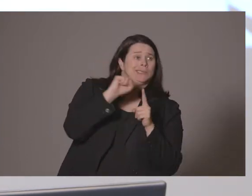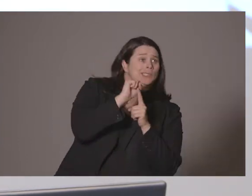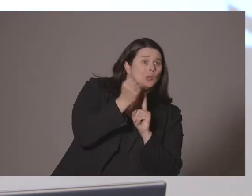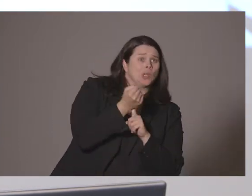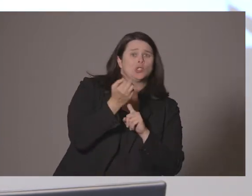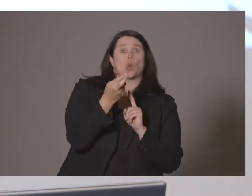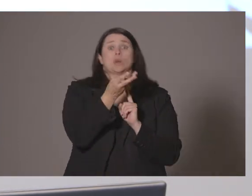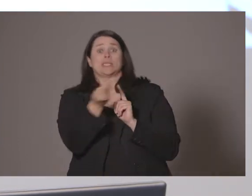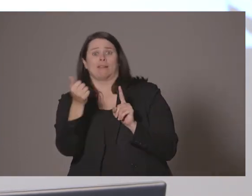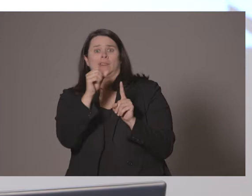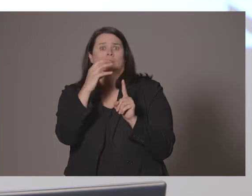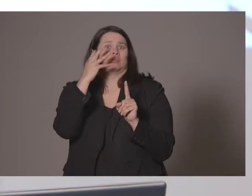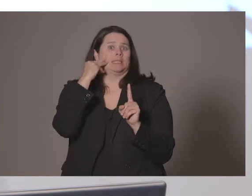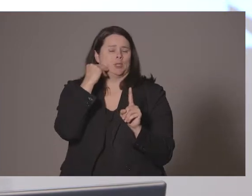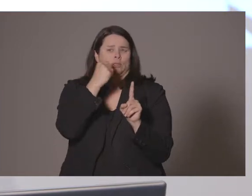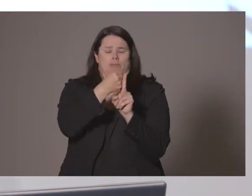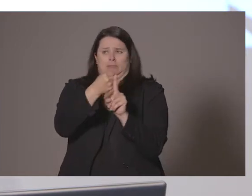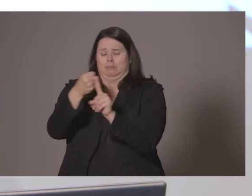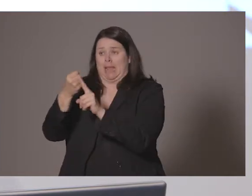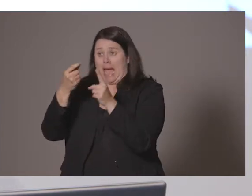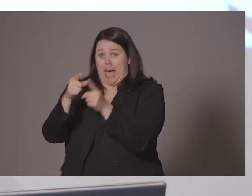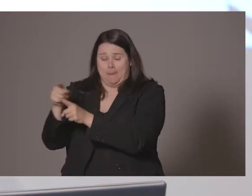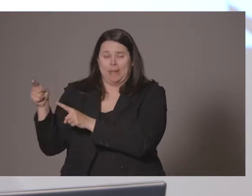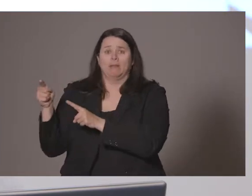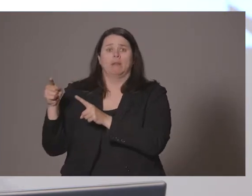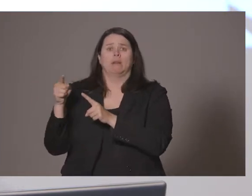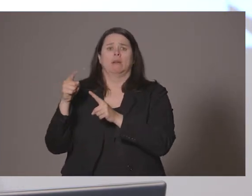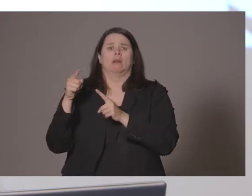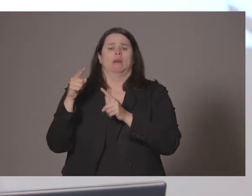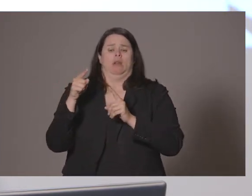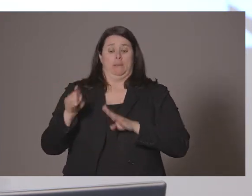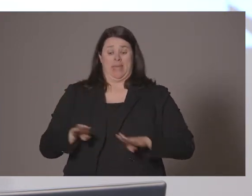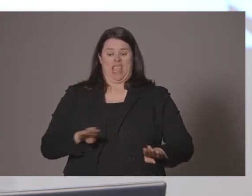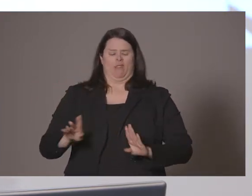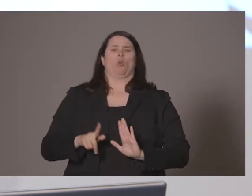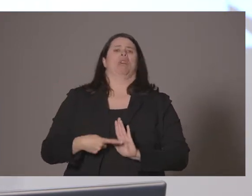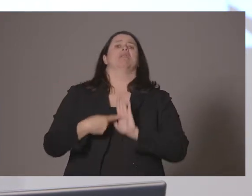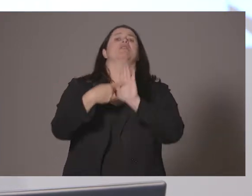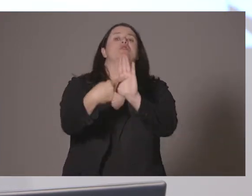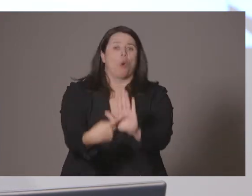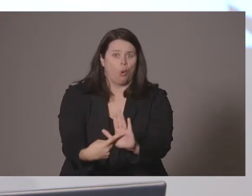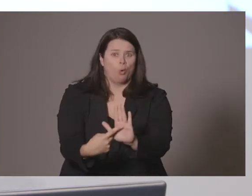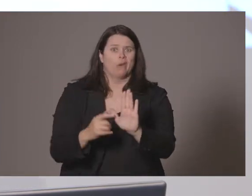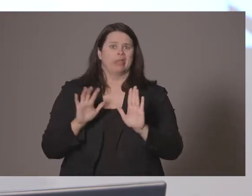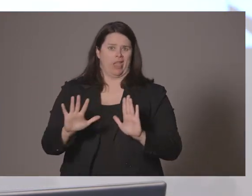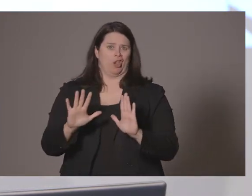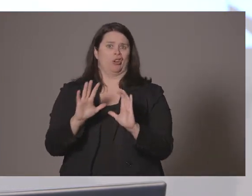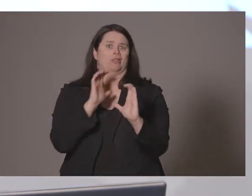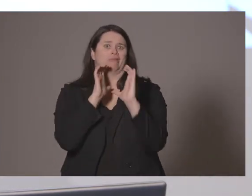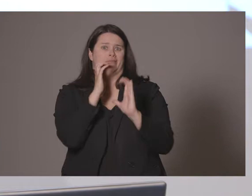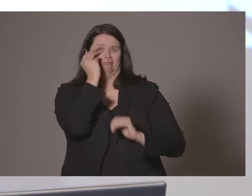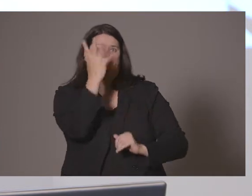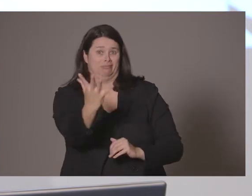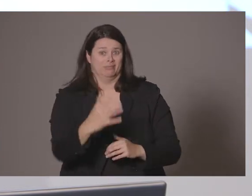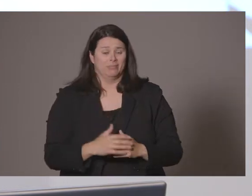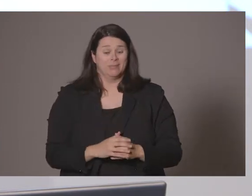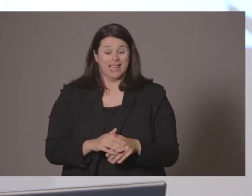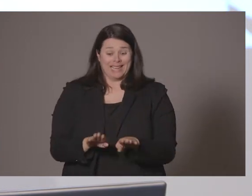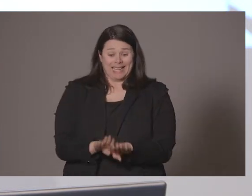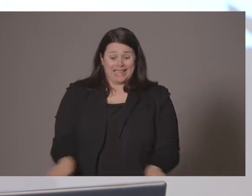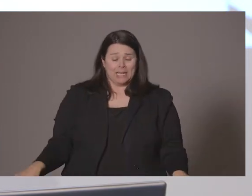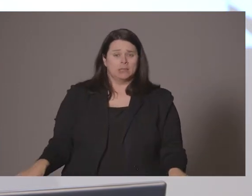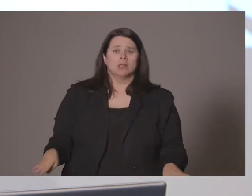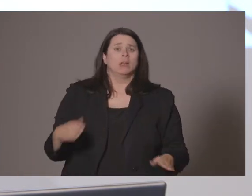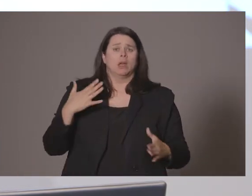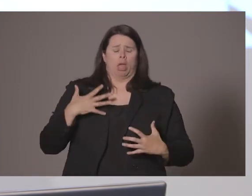when we think about this in a family context, or when we think about this in working with children, This is especially true because children haven't learned how to